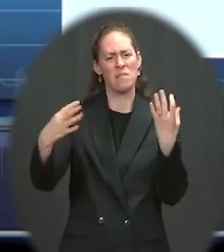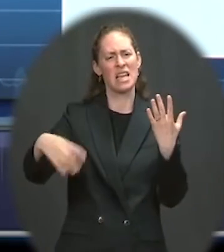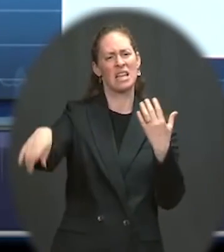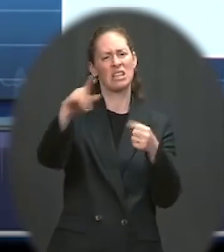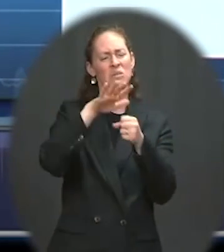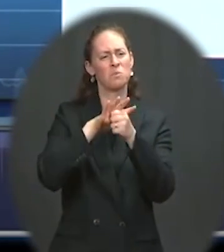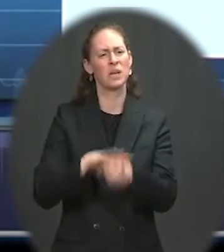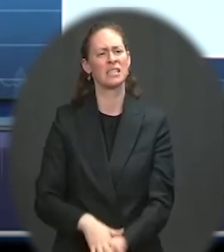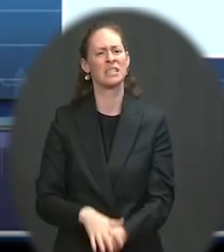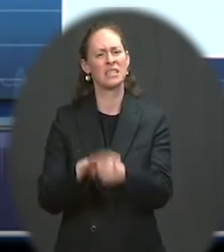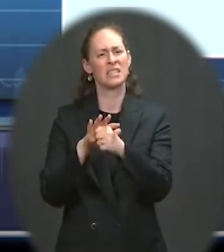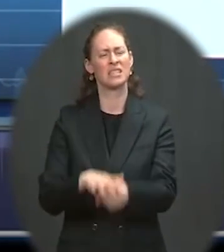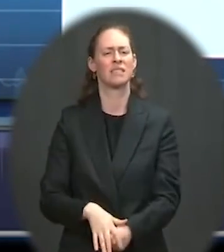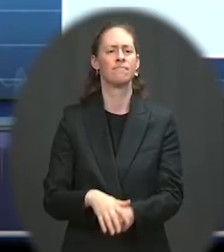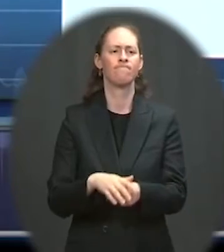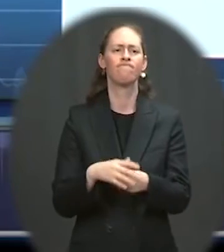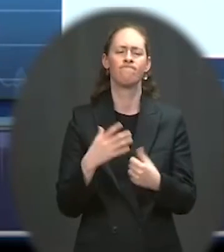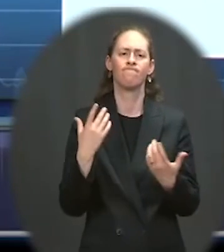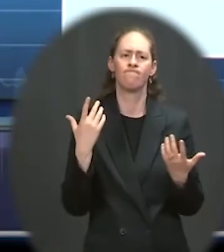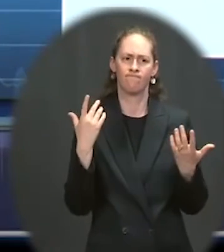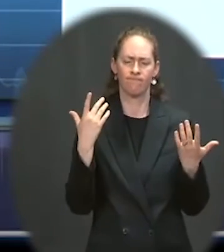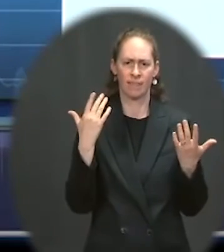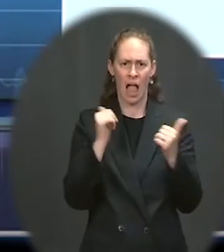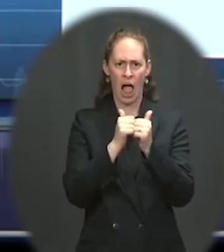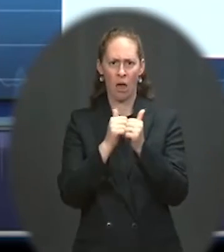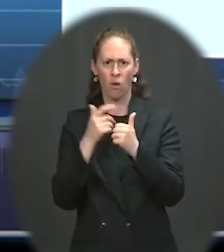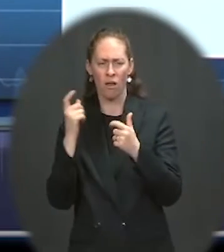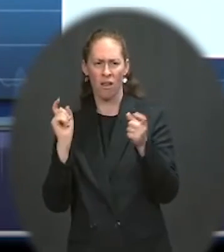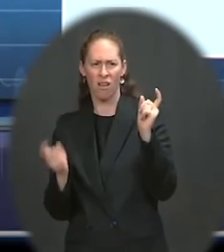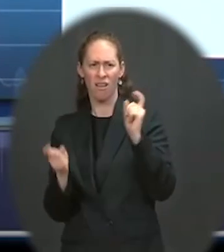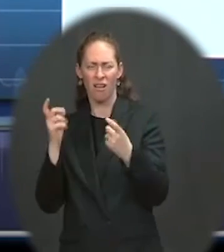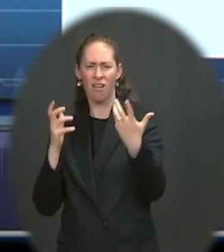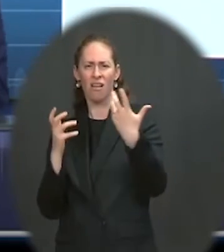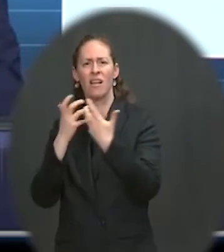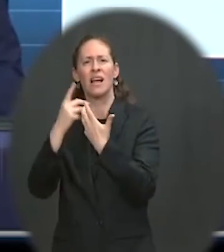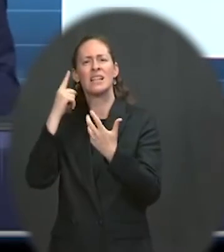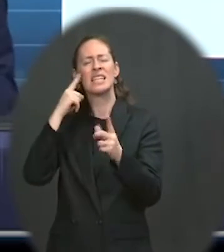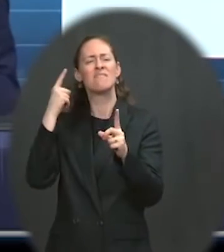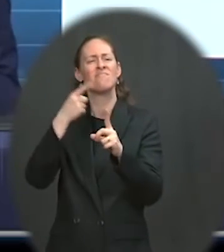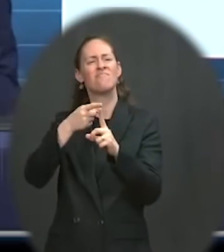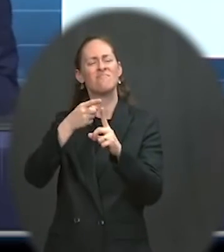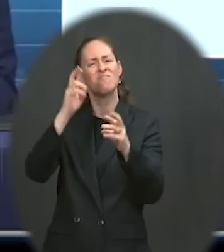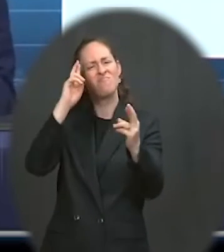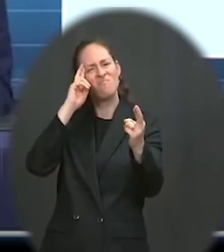normal feelings adjusting. Let's just treat each other with respect. Next question.